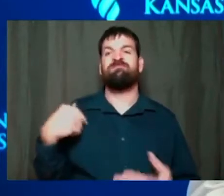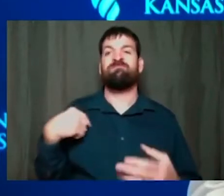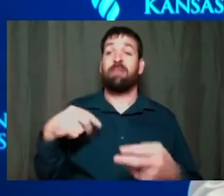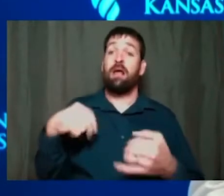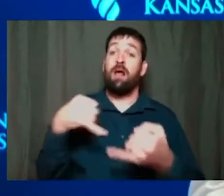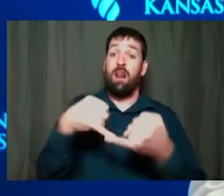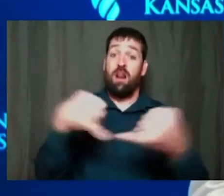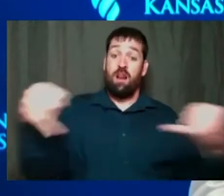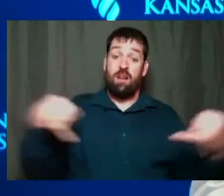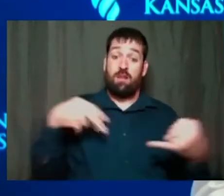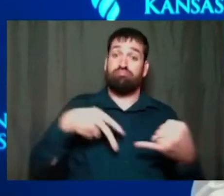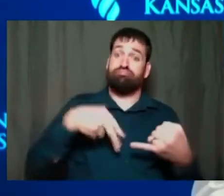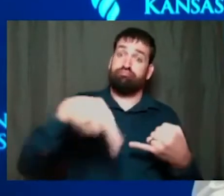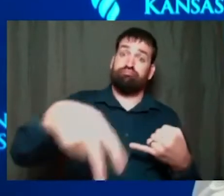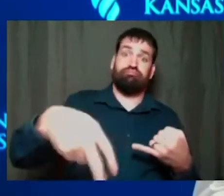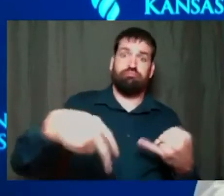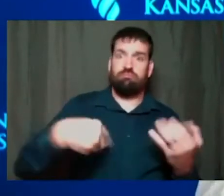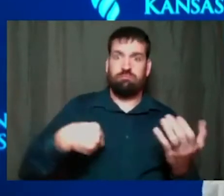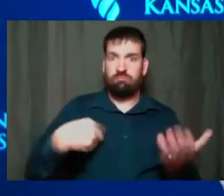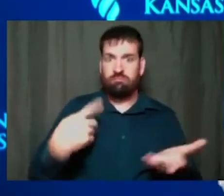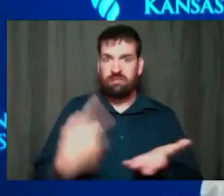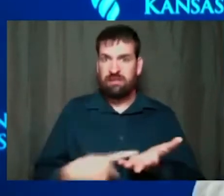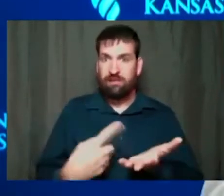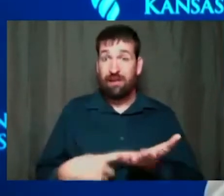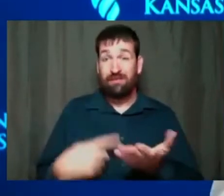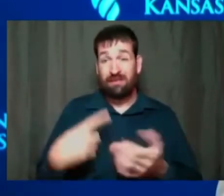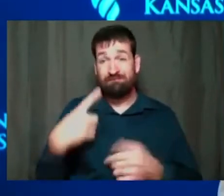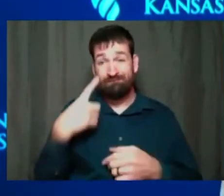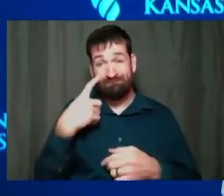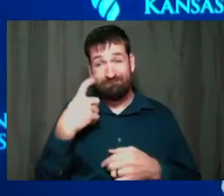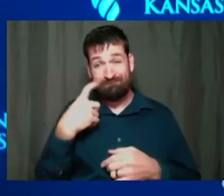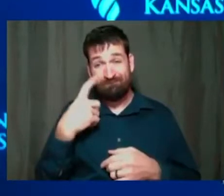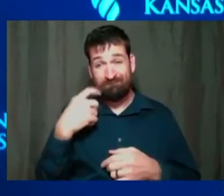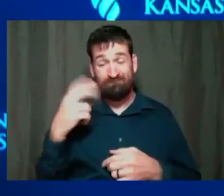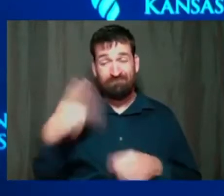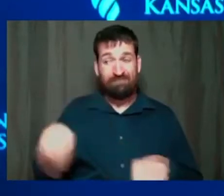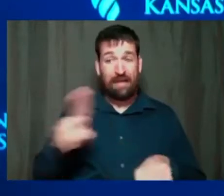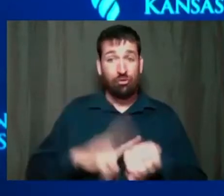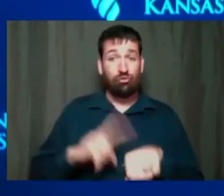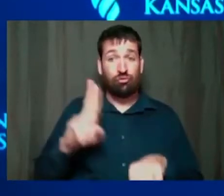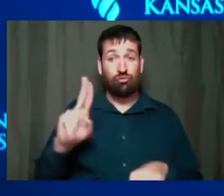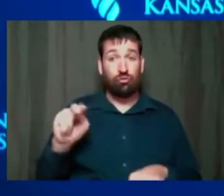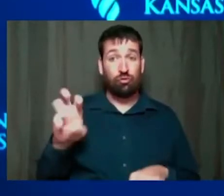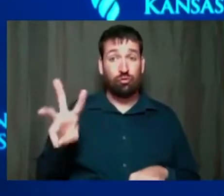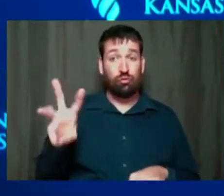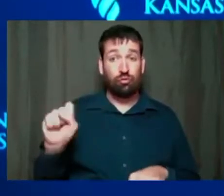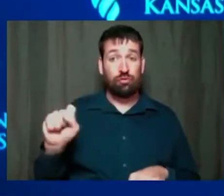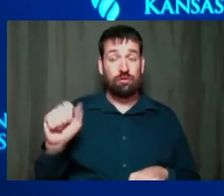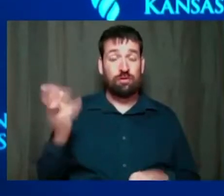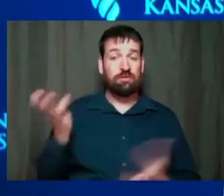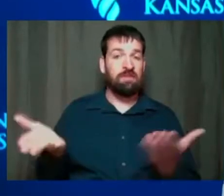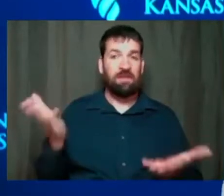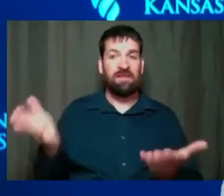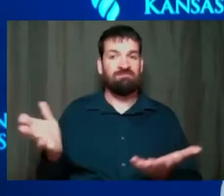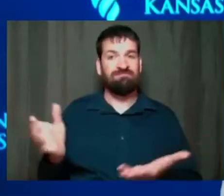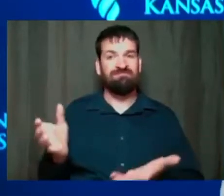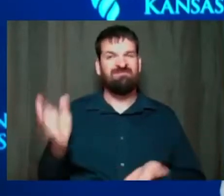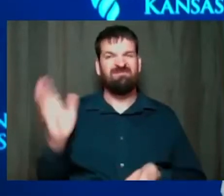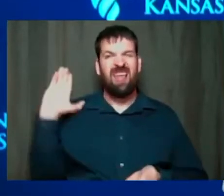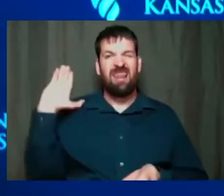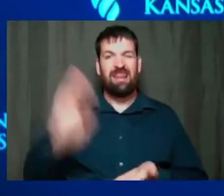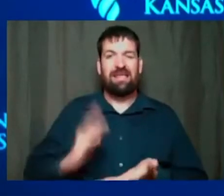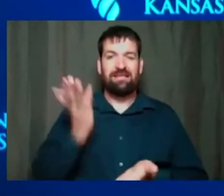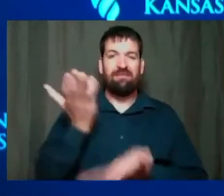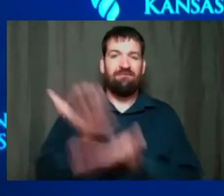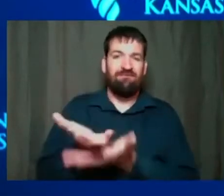as I'm a little concerned sometimes that national news media, I'd like to hear your comments about this, have maybe not been as fact-checked as they once were either, that